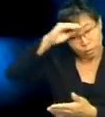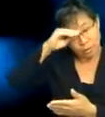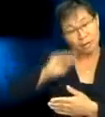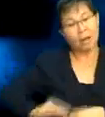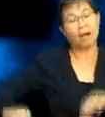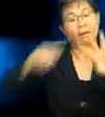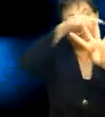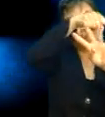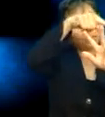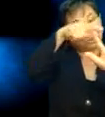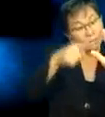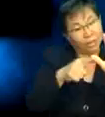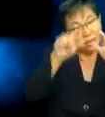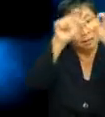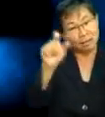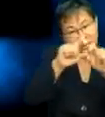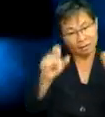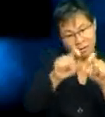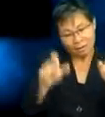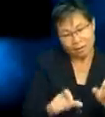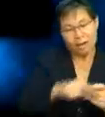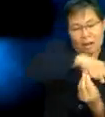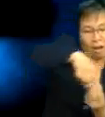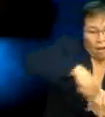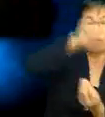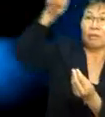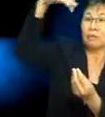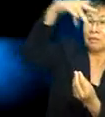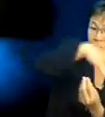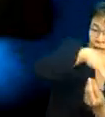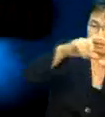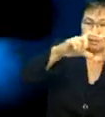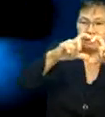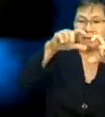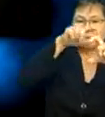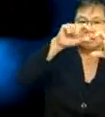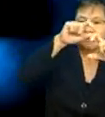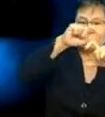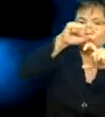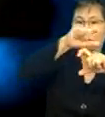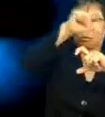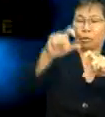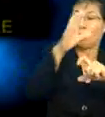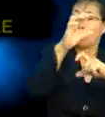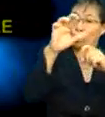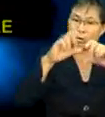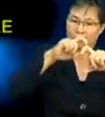are three layers of atmosphere around the sun. The corona,